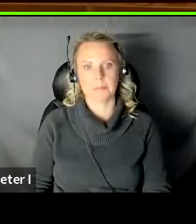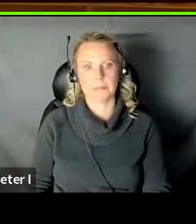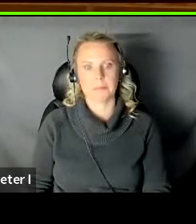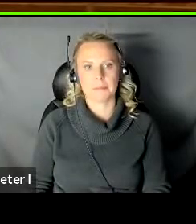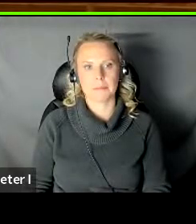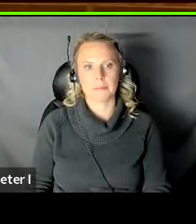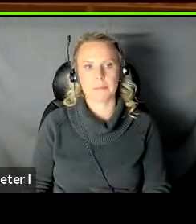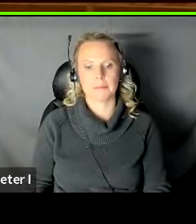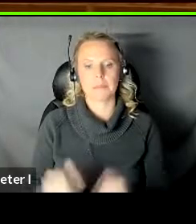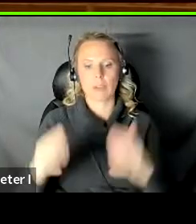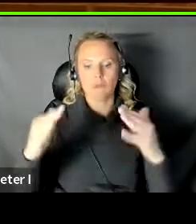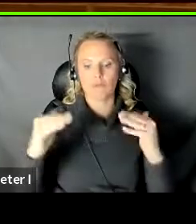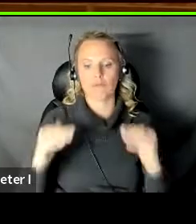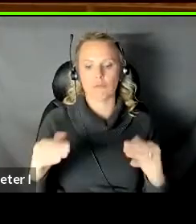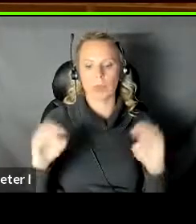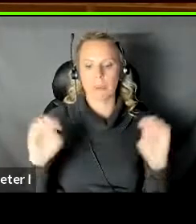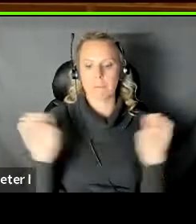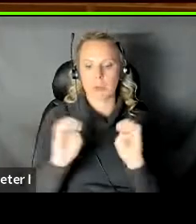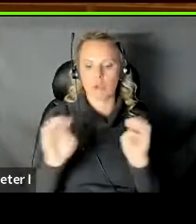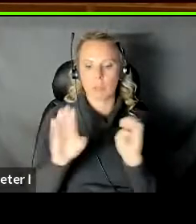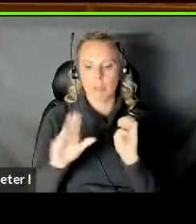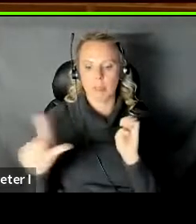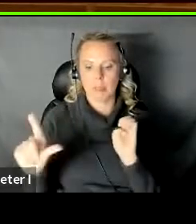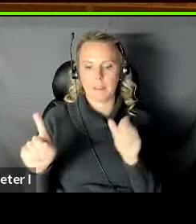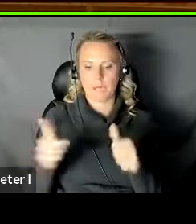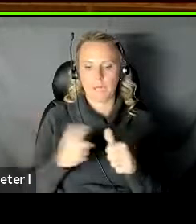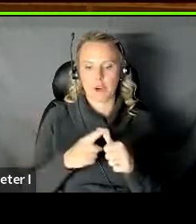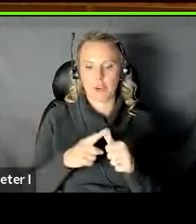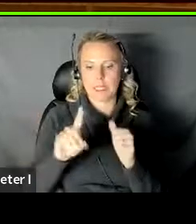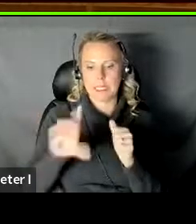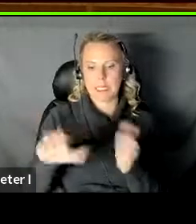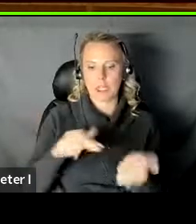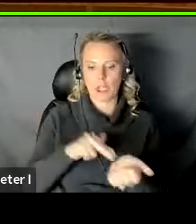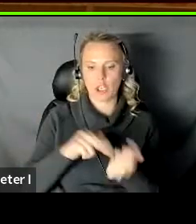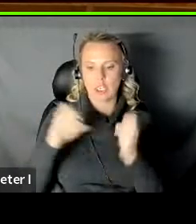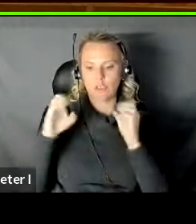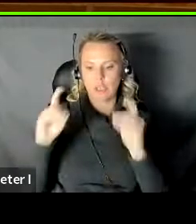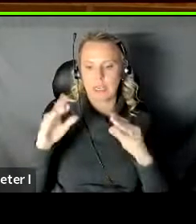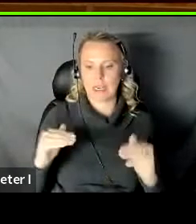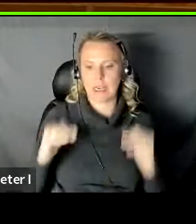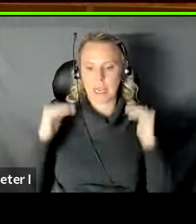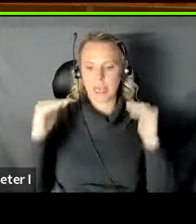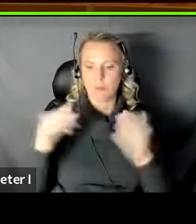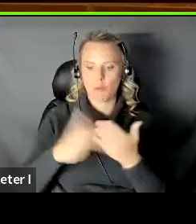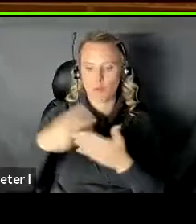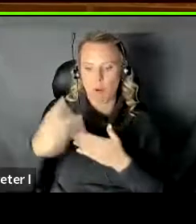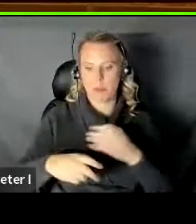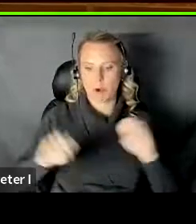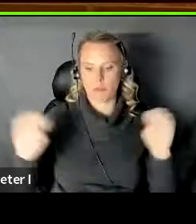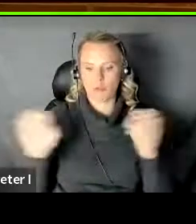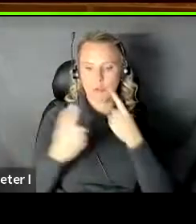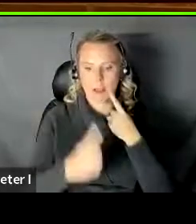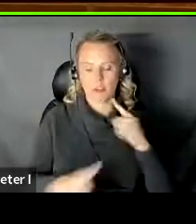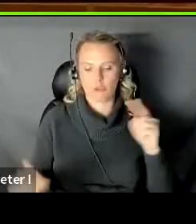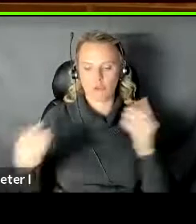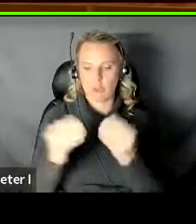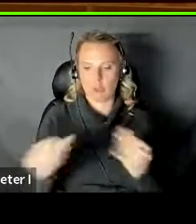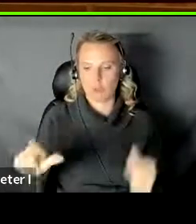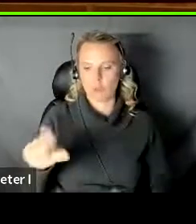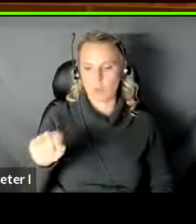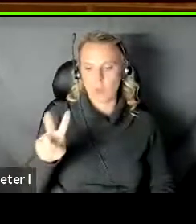We will turn now to emergency bills. The first is DC Nursing Education Enhancement Program Emergency Declaration